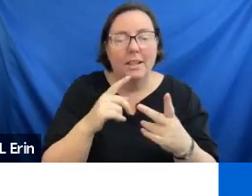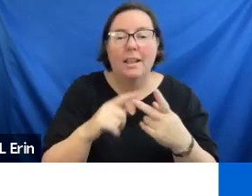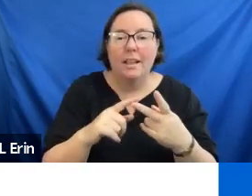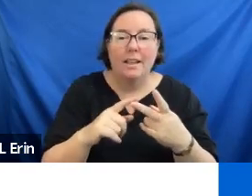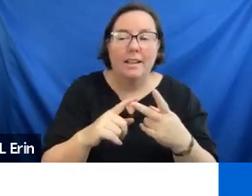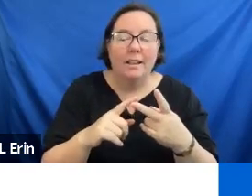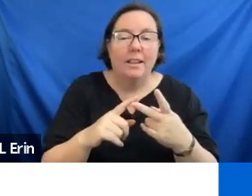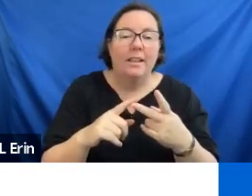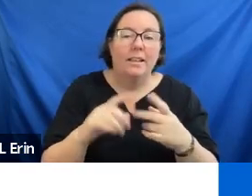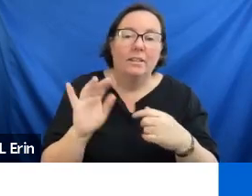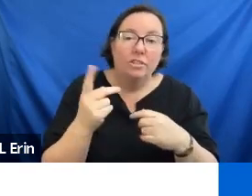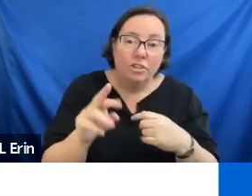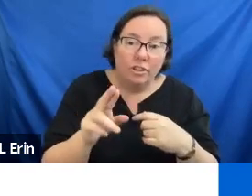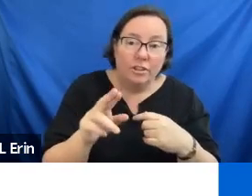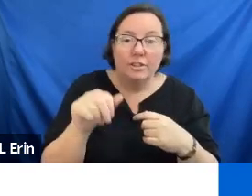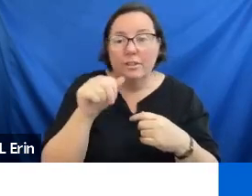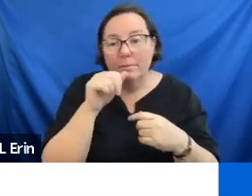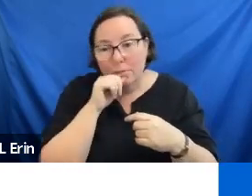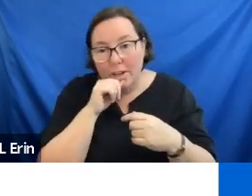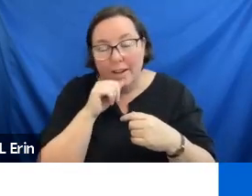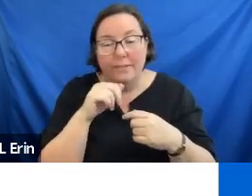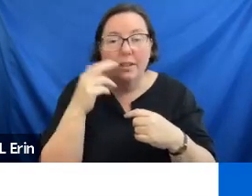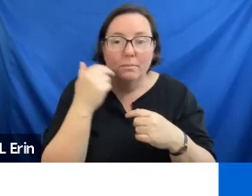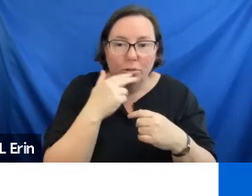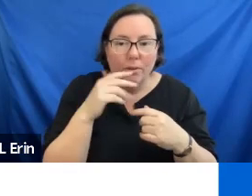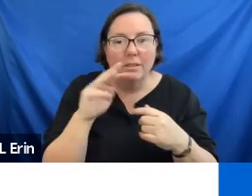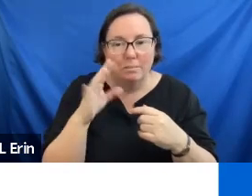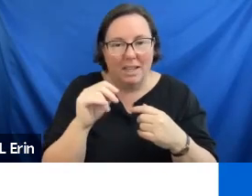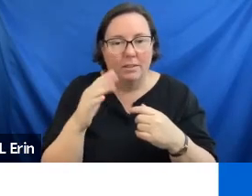private parochial, and MECO being 13%.